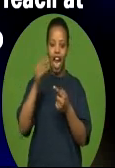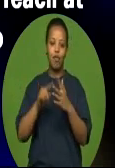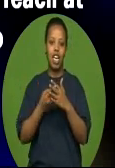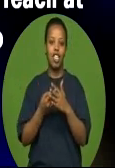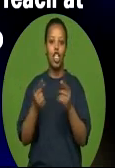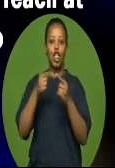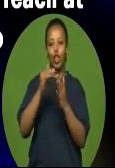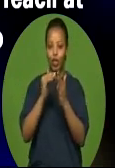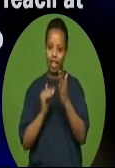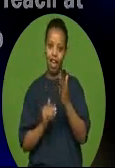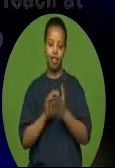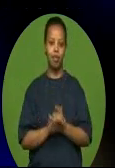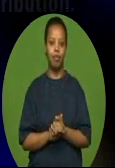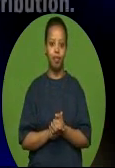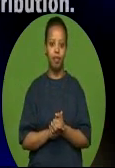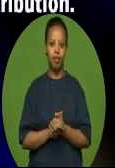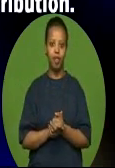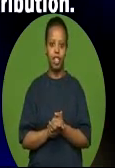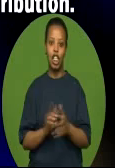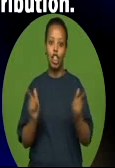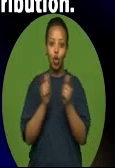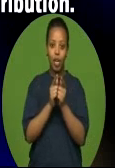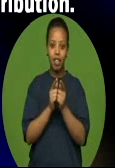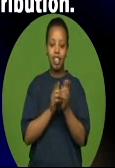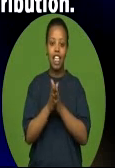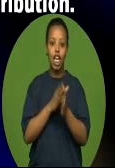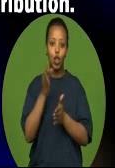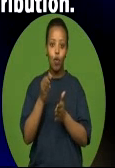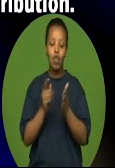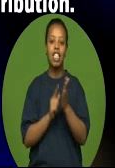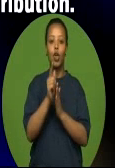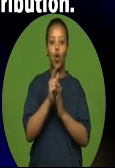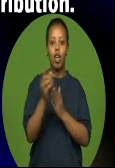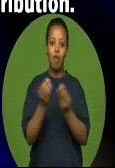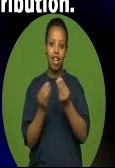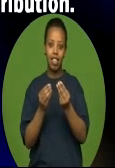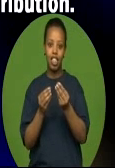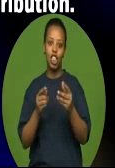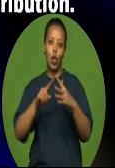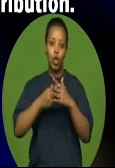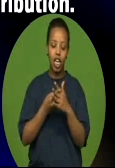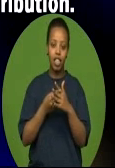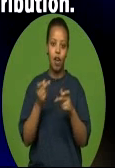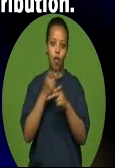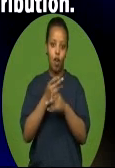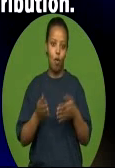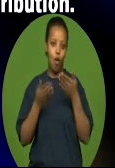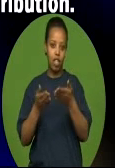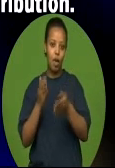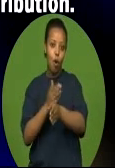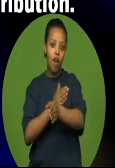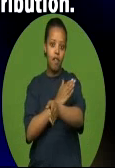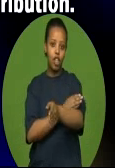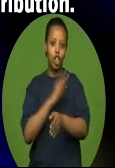and begin to decline. To meet the needs of the growing market, the originating firm